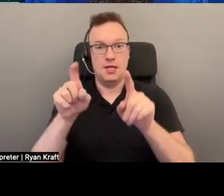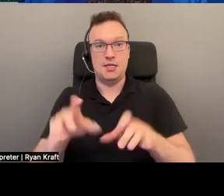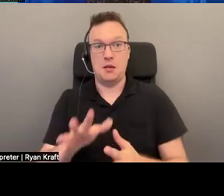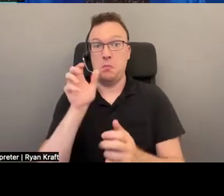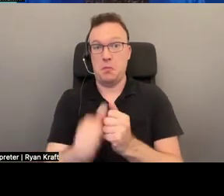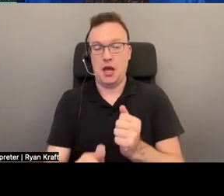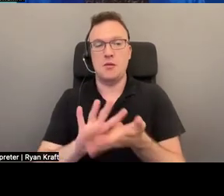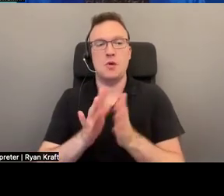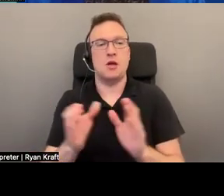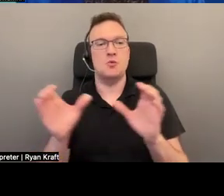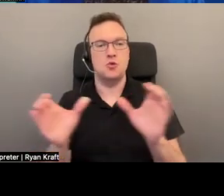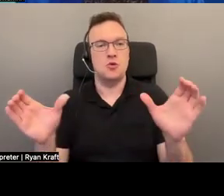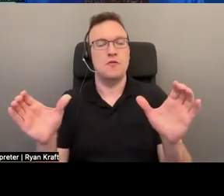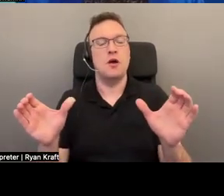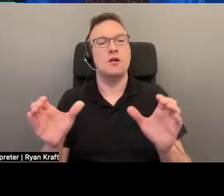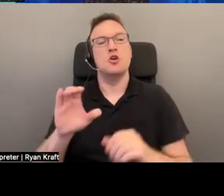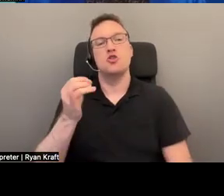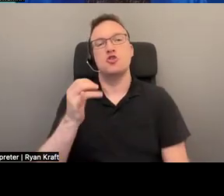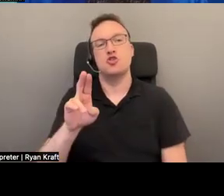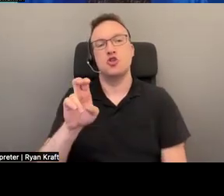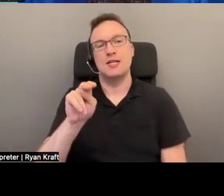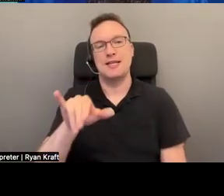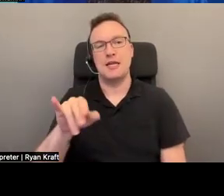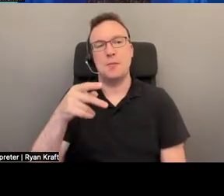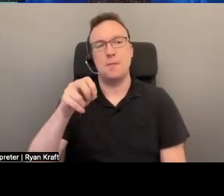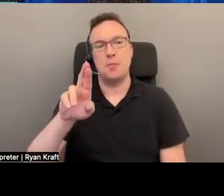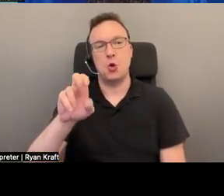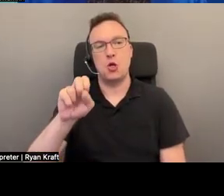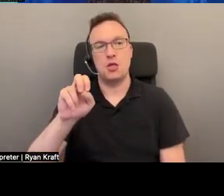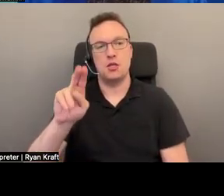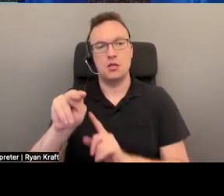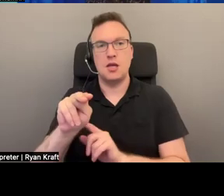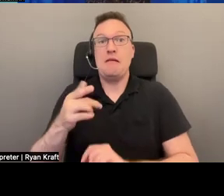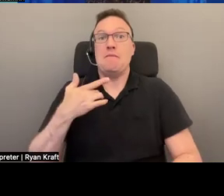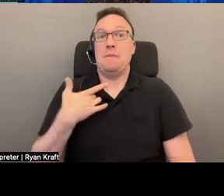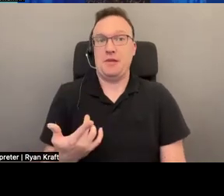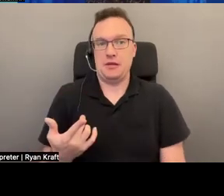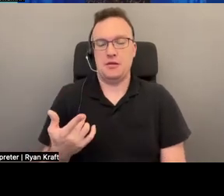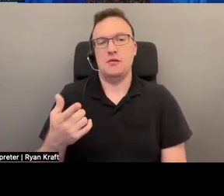become certified journey persons, they're more likely to access